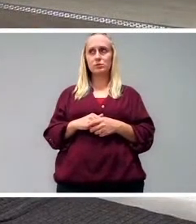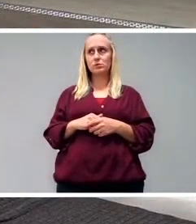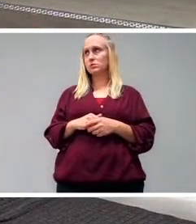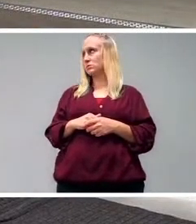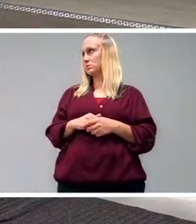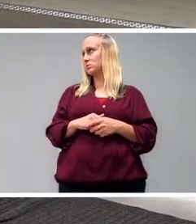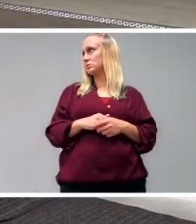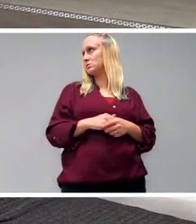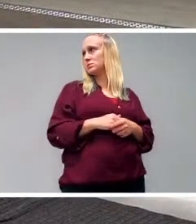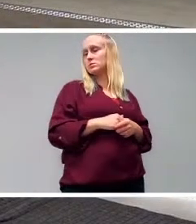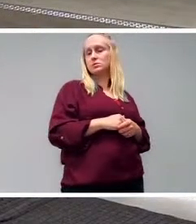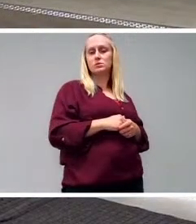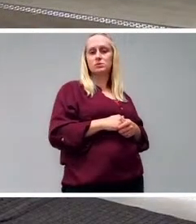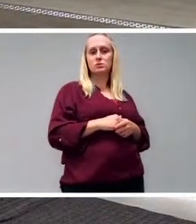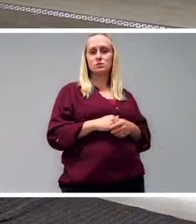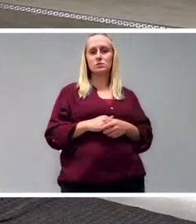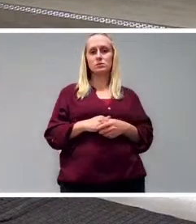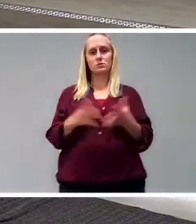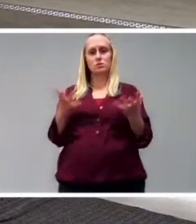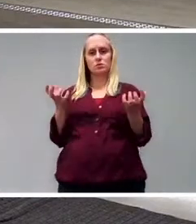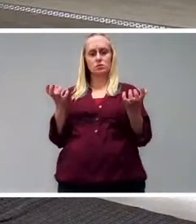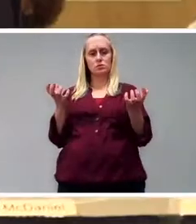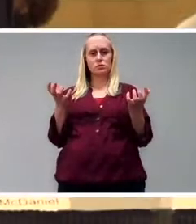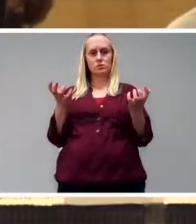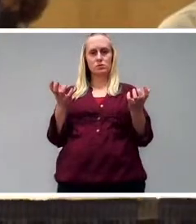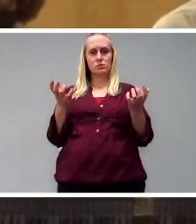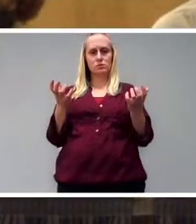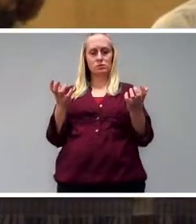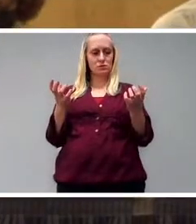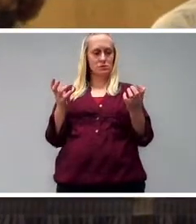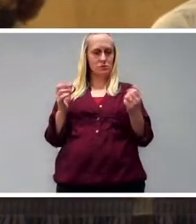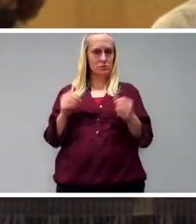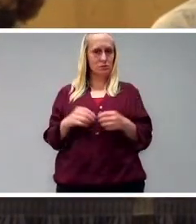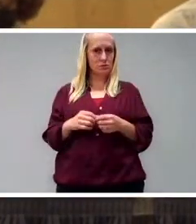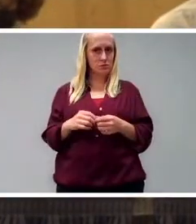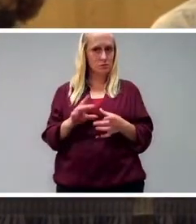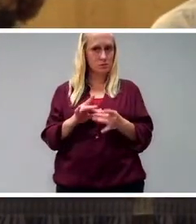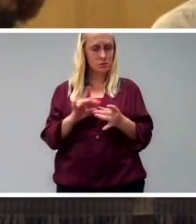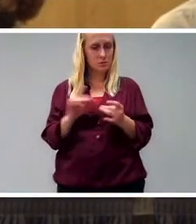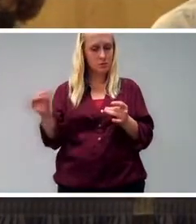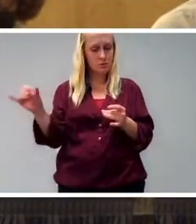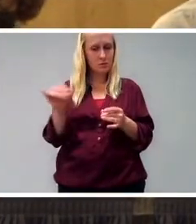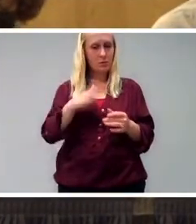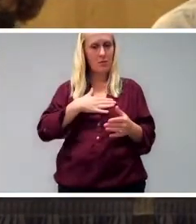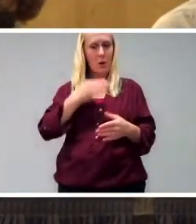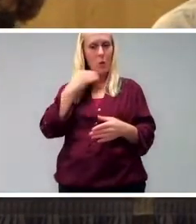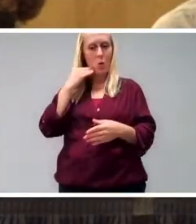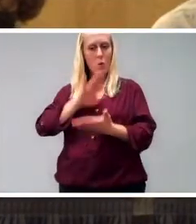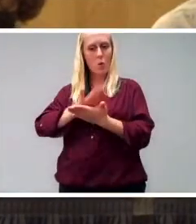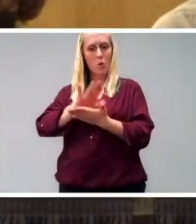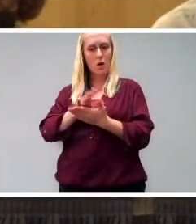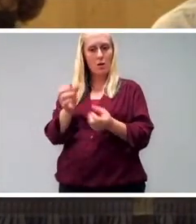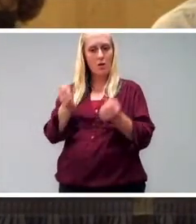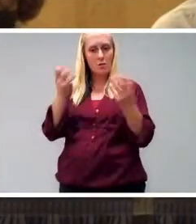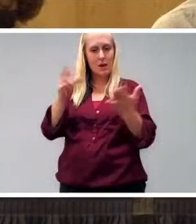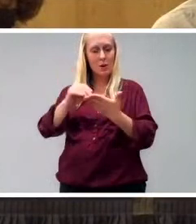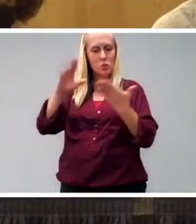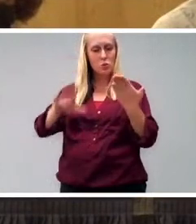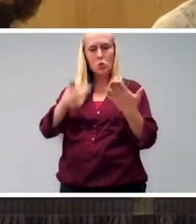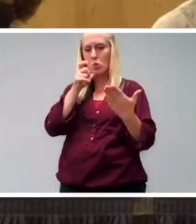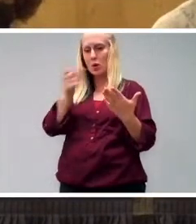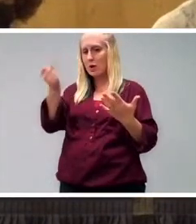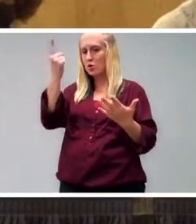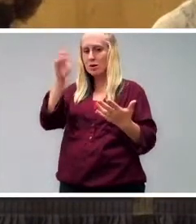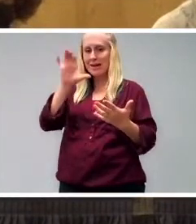I just wanted to touch off and kind of agree with Gia that, like, at my resident school, I feel like there's a lot of students who don't really understand what CTEC